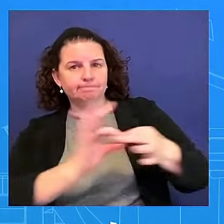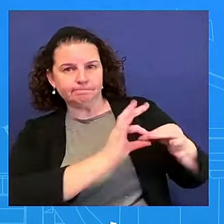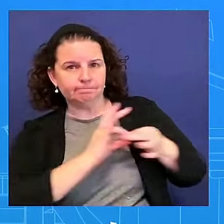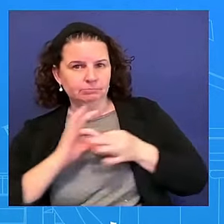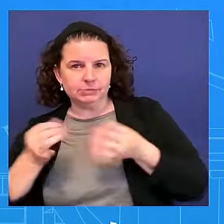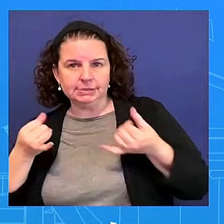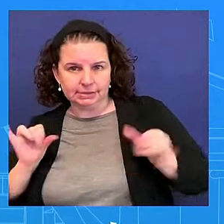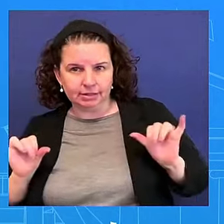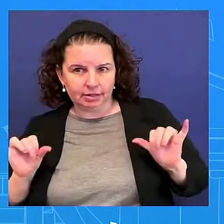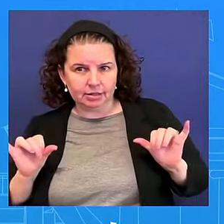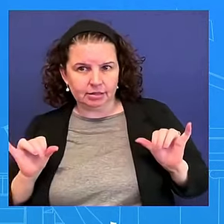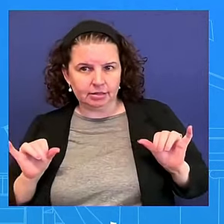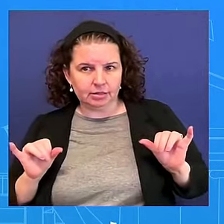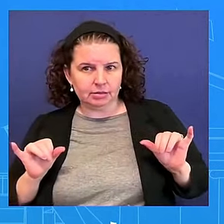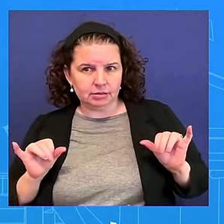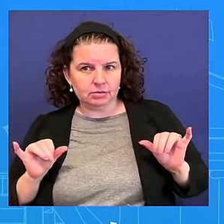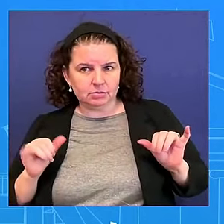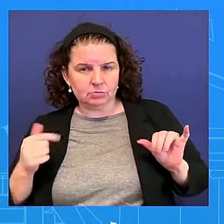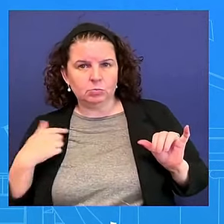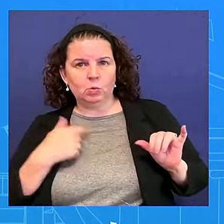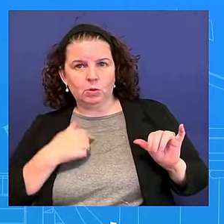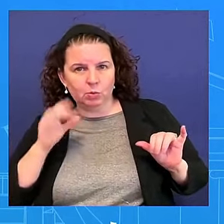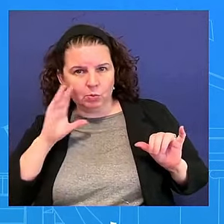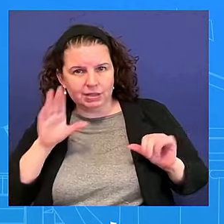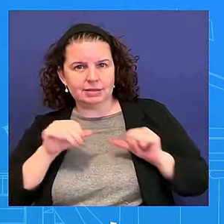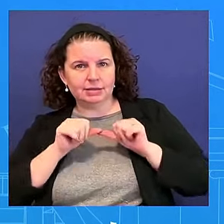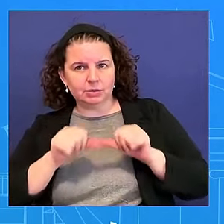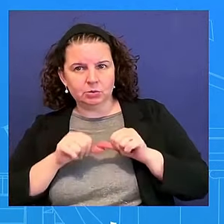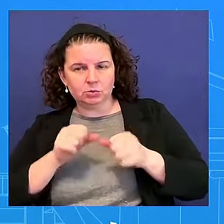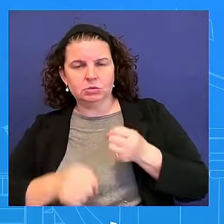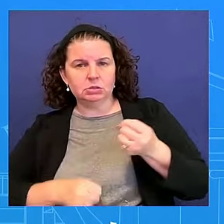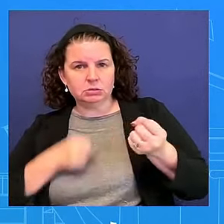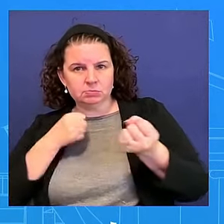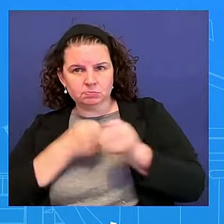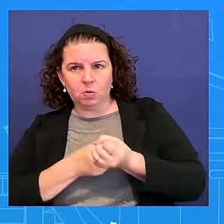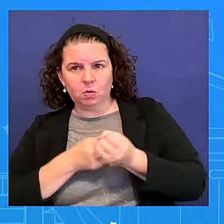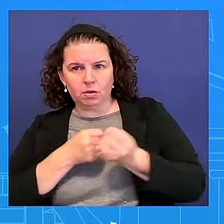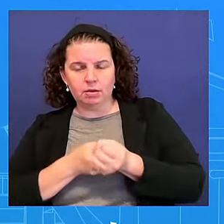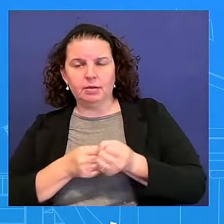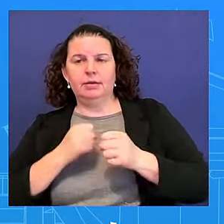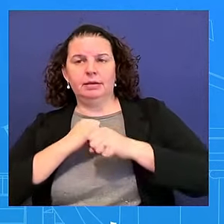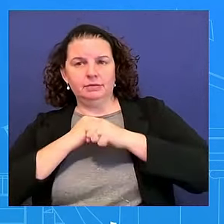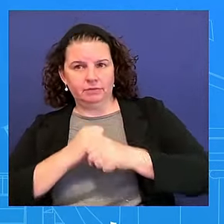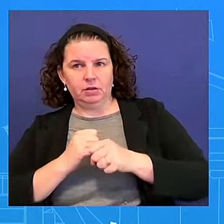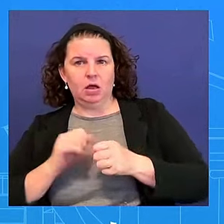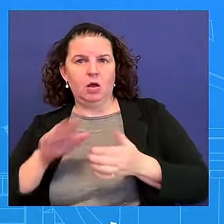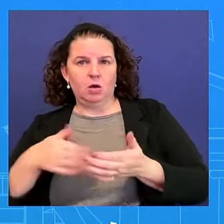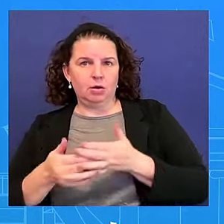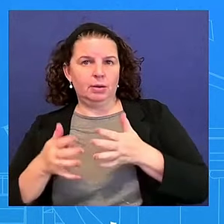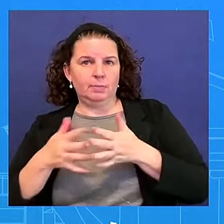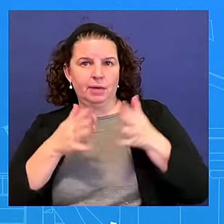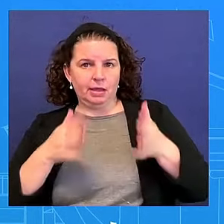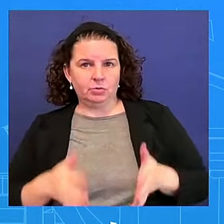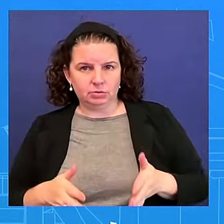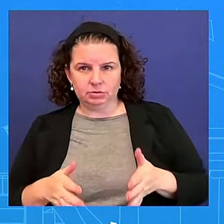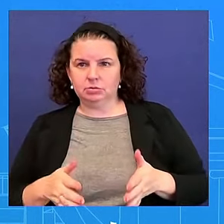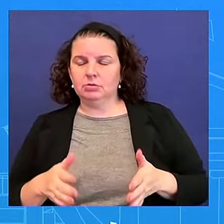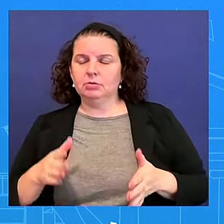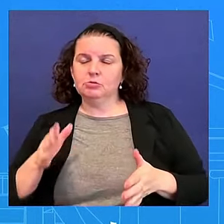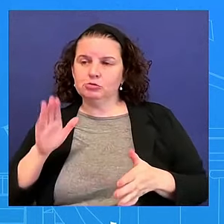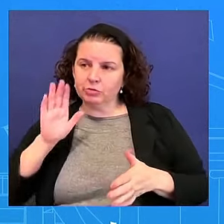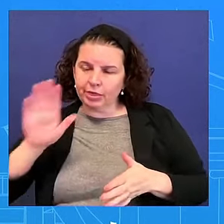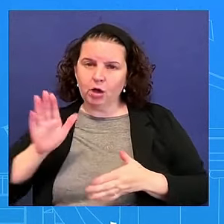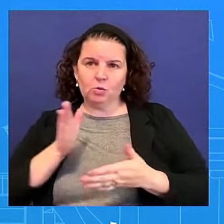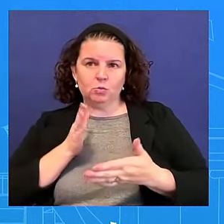to vigorously support and defend Americans in their exercise of their First Amendment rights to protest and express political